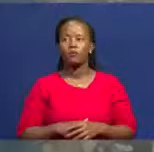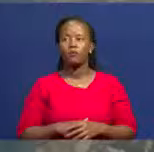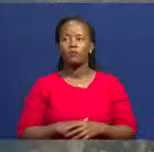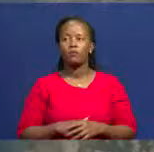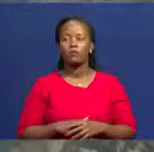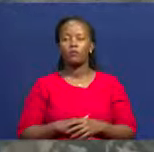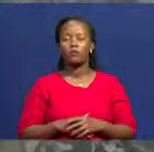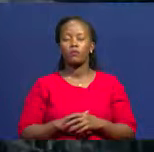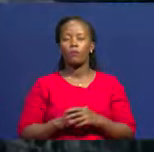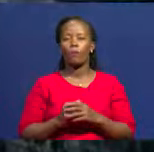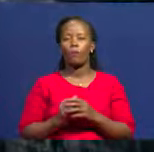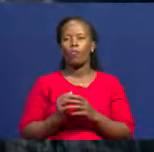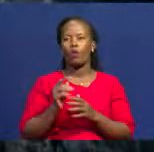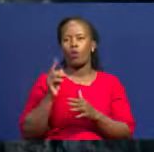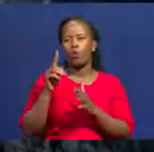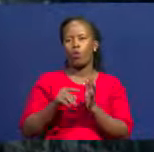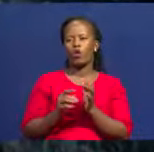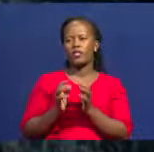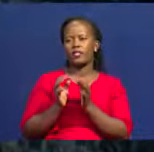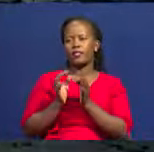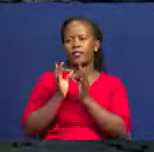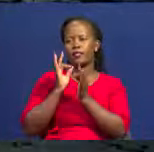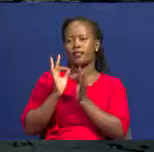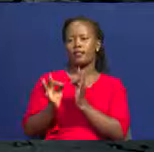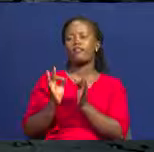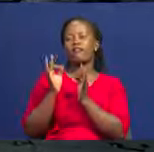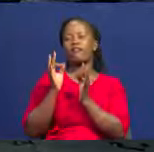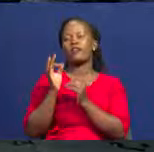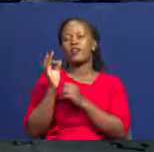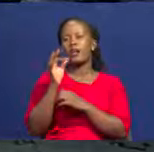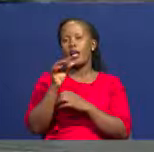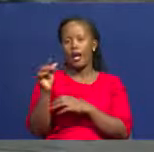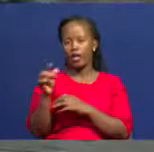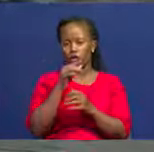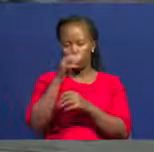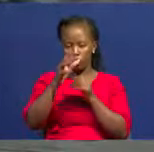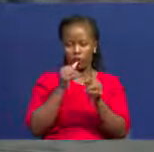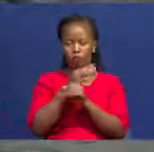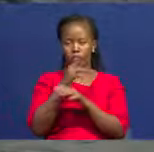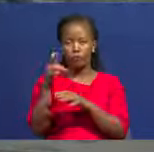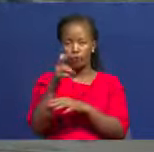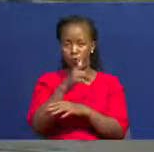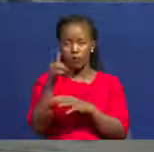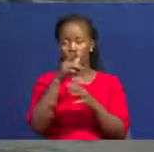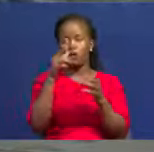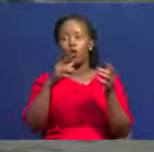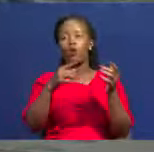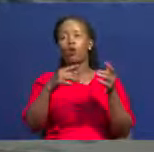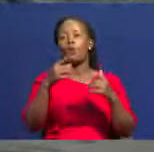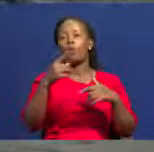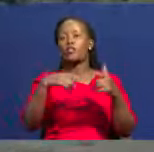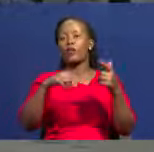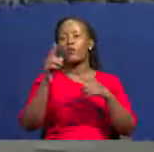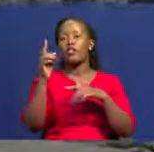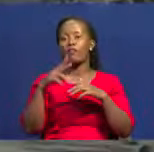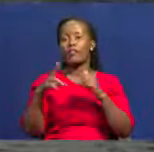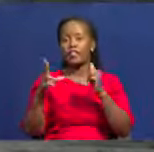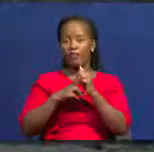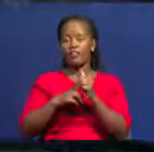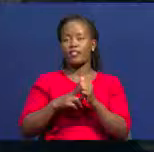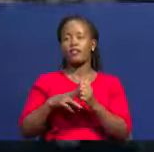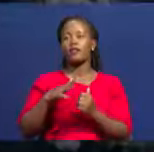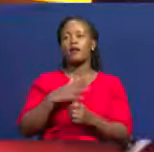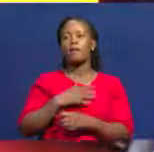What if a short film by Calvin Oyula emerged the winner of the 7th edition of My Kenya, My Story mobile